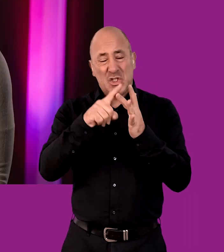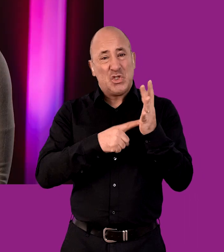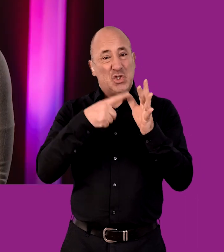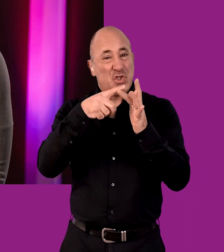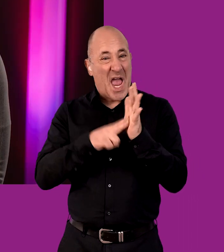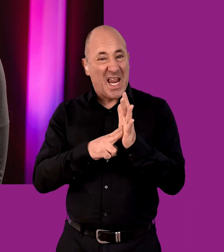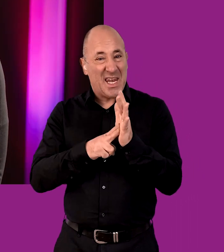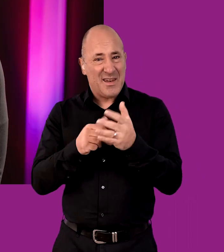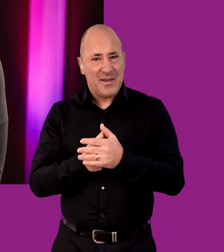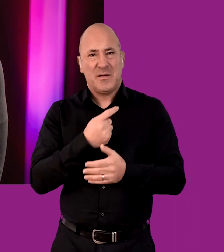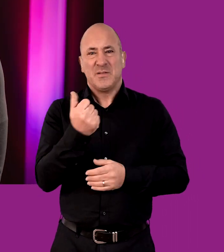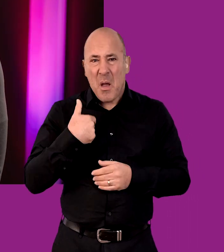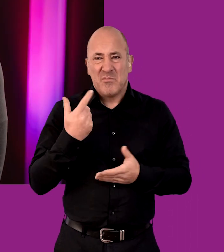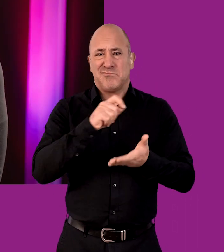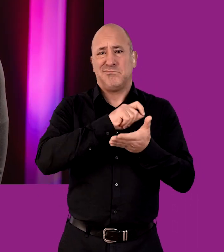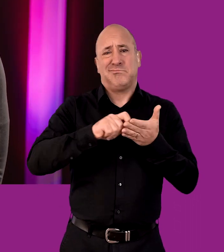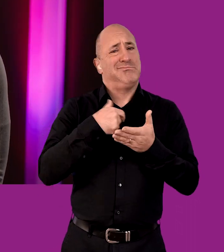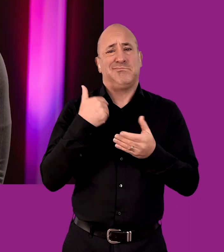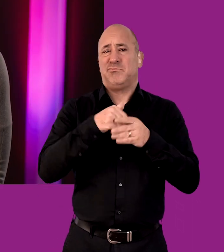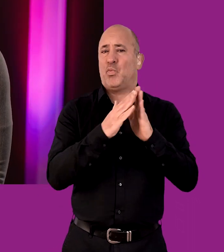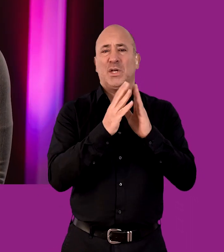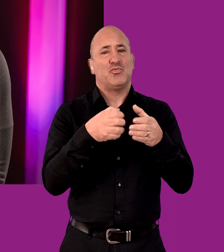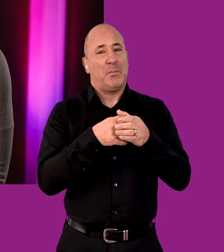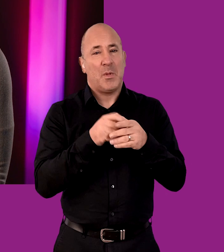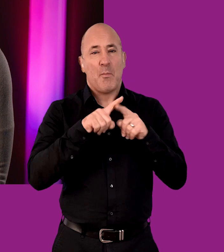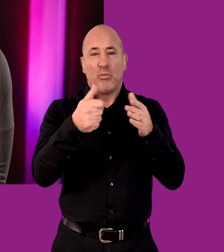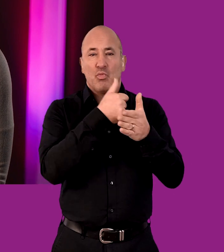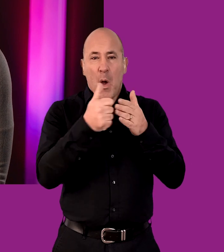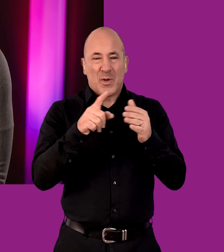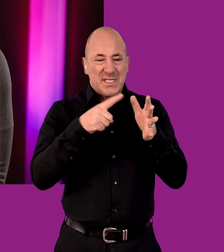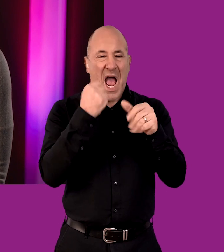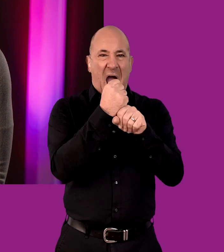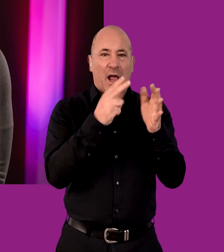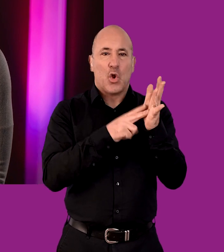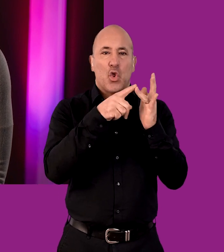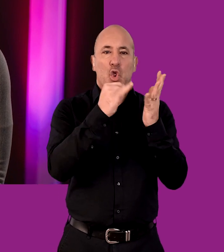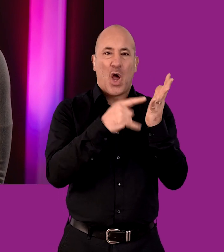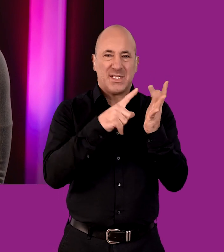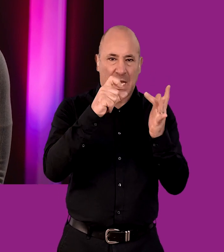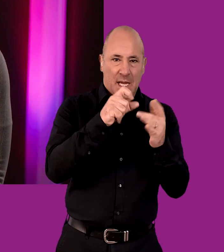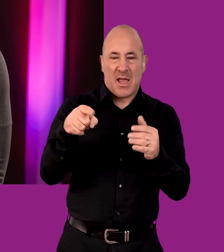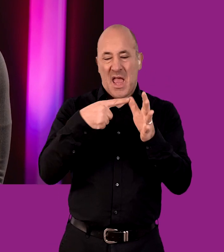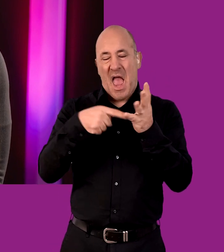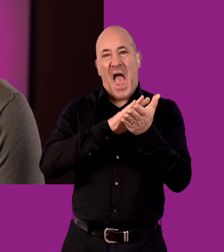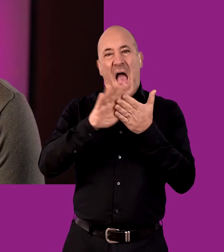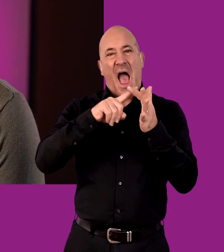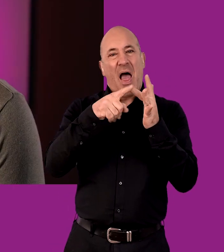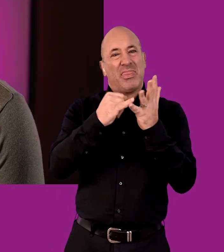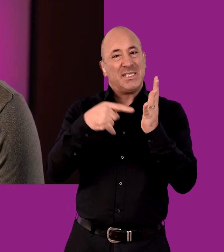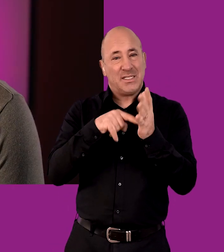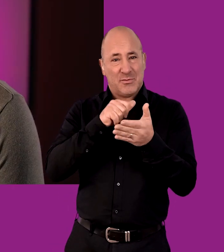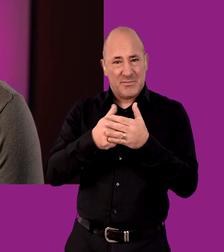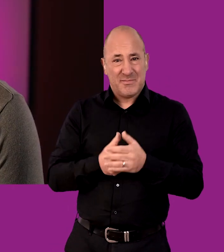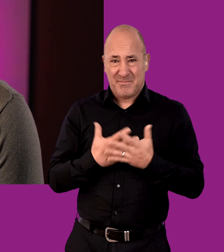Jain. Some chose to write in a non-religious group, and the most common included agnostic and atheist.